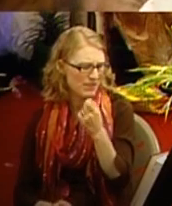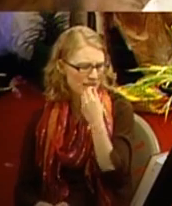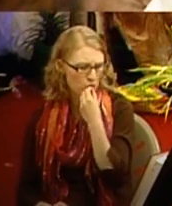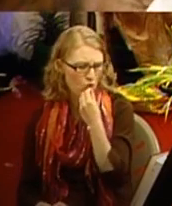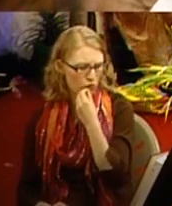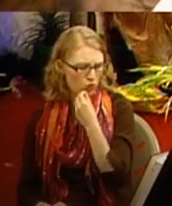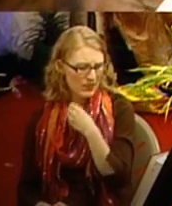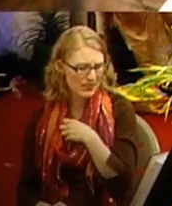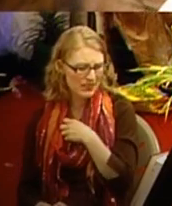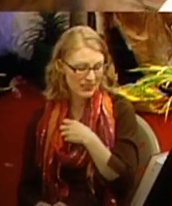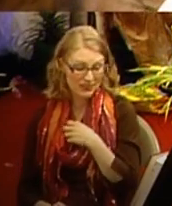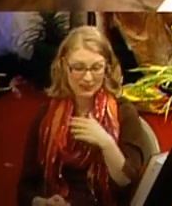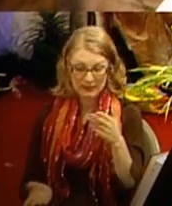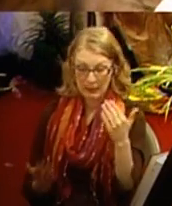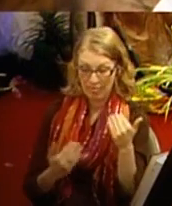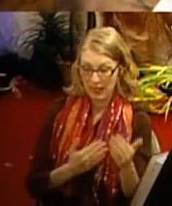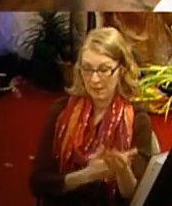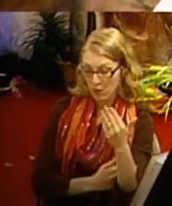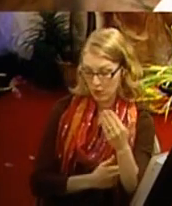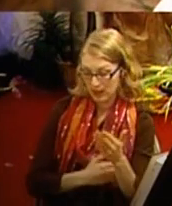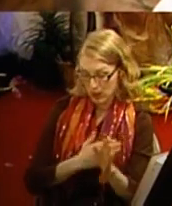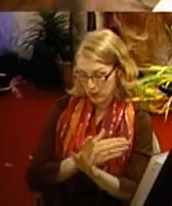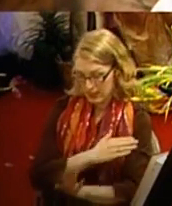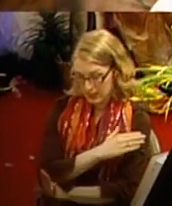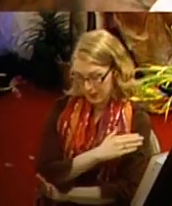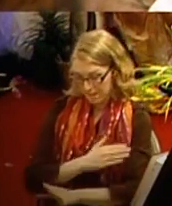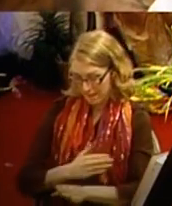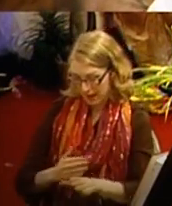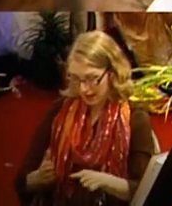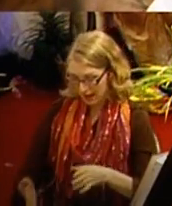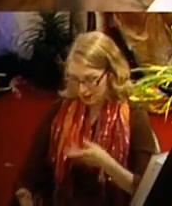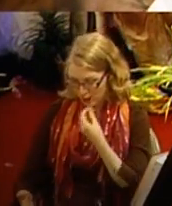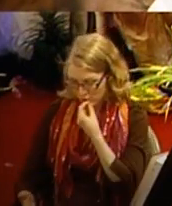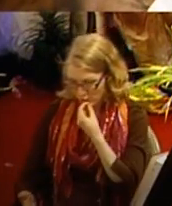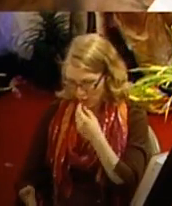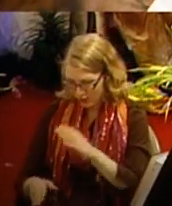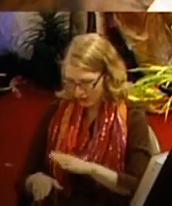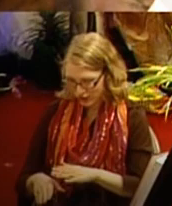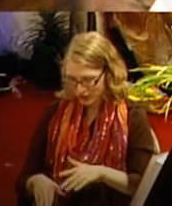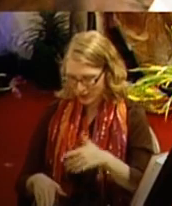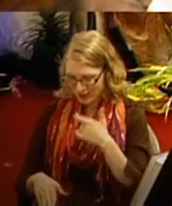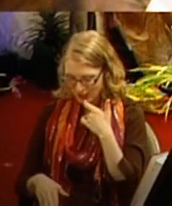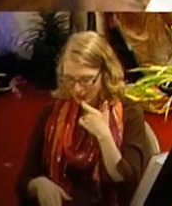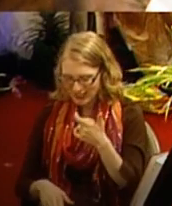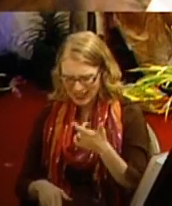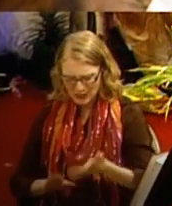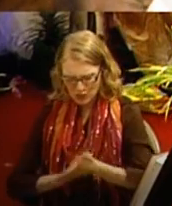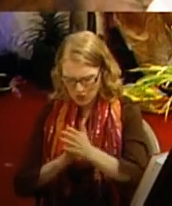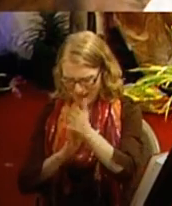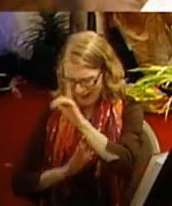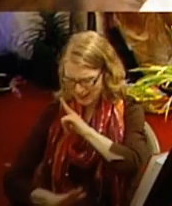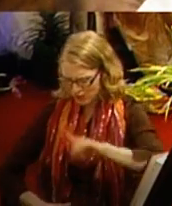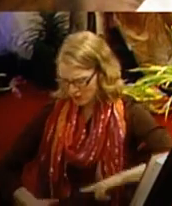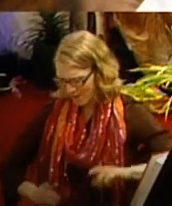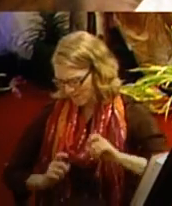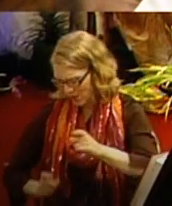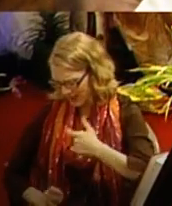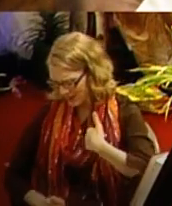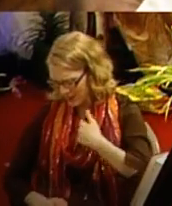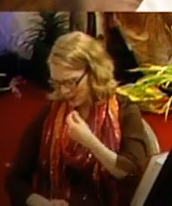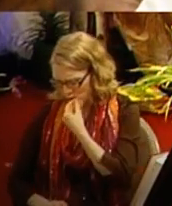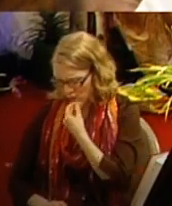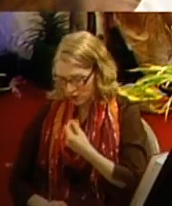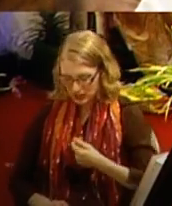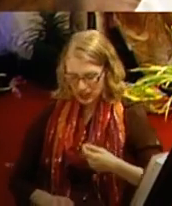groceries." The next morning there was a bag of groceries on her porch and she said, "Oh, praise the Lord for giving me those groceries." And